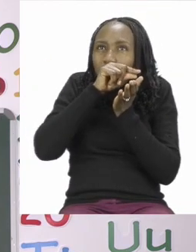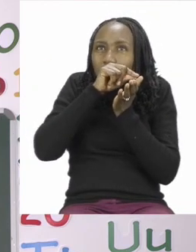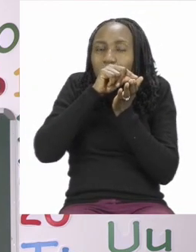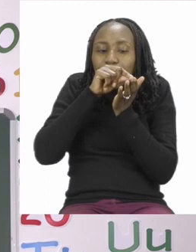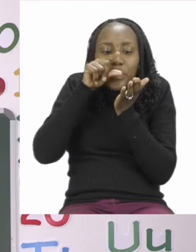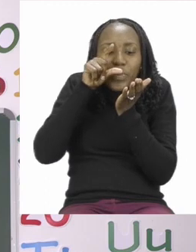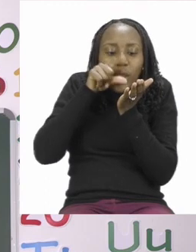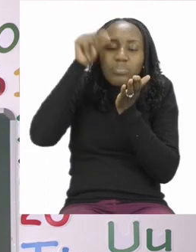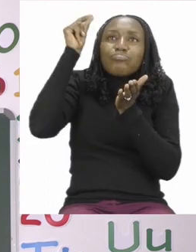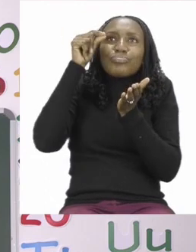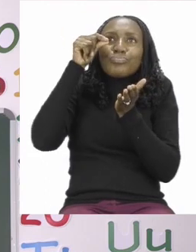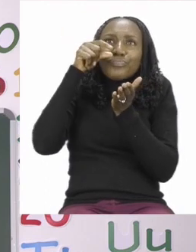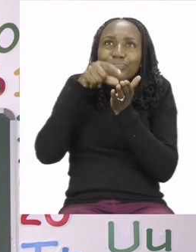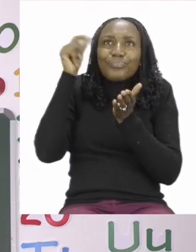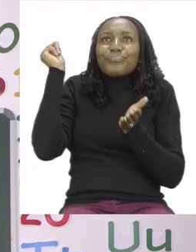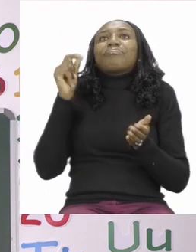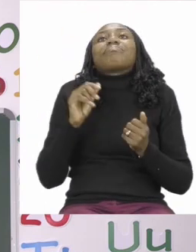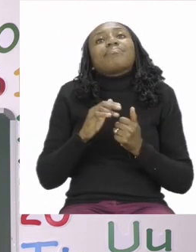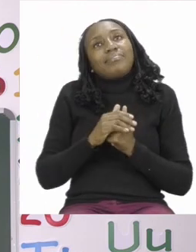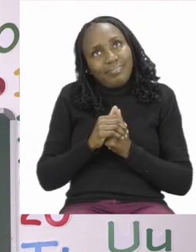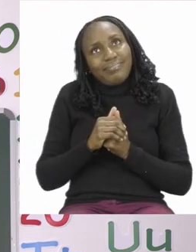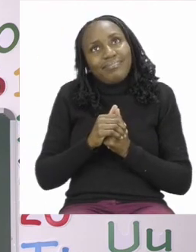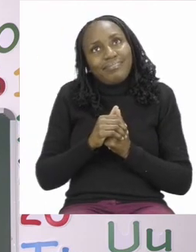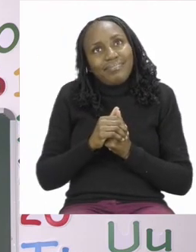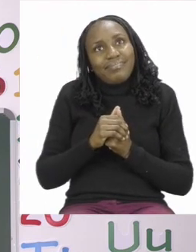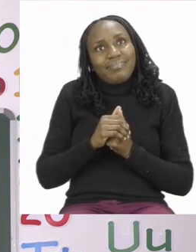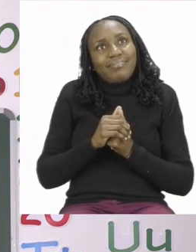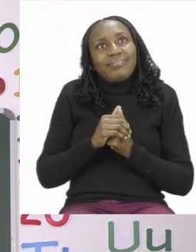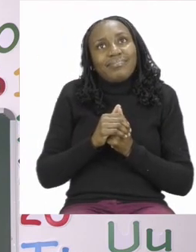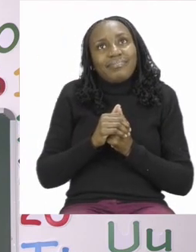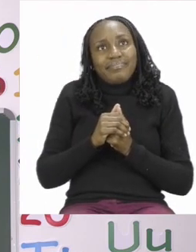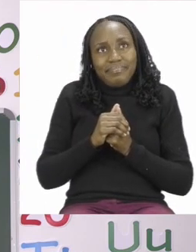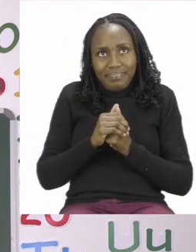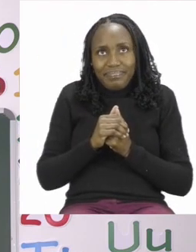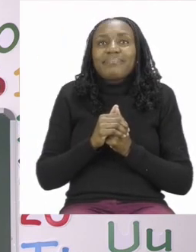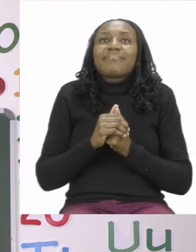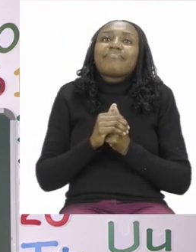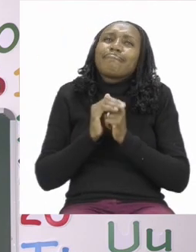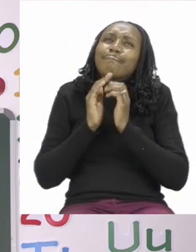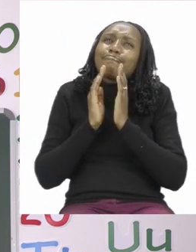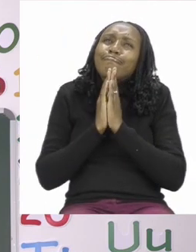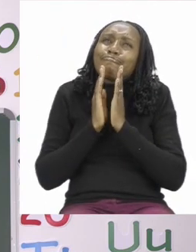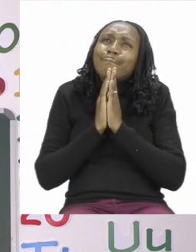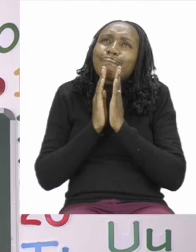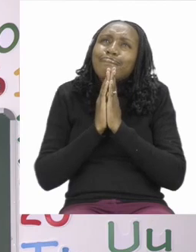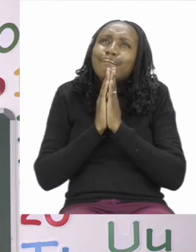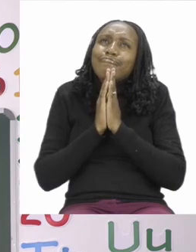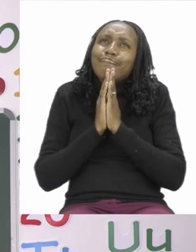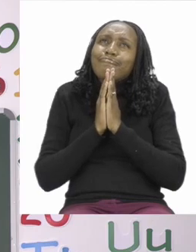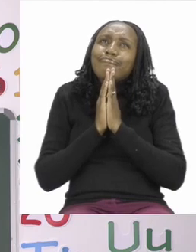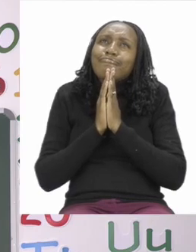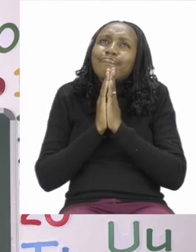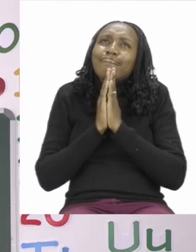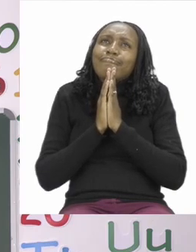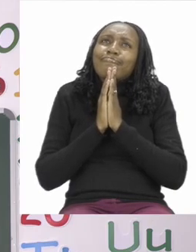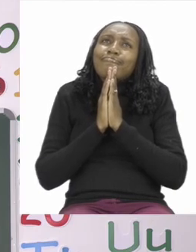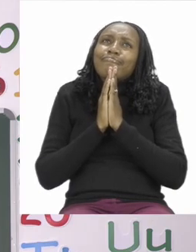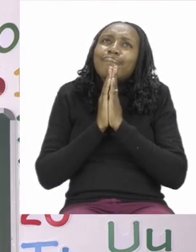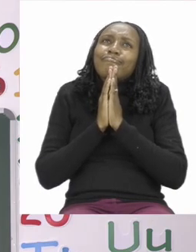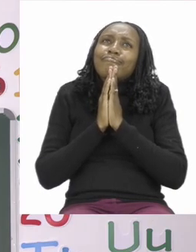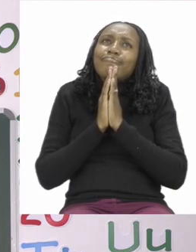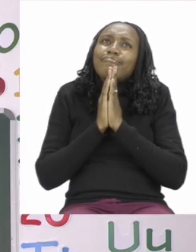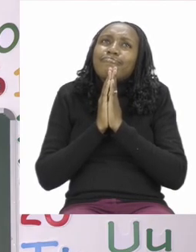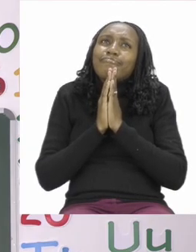as well. So we protect the seed and we make sure it has the best chances to grow by making sure we